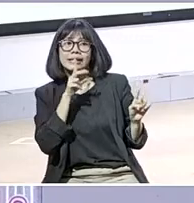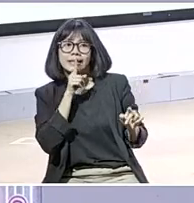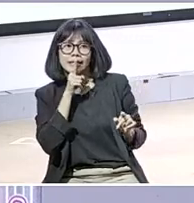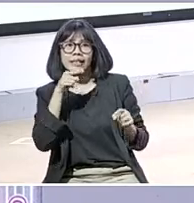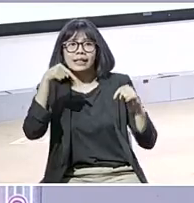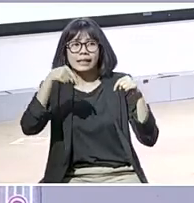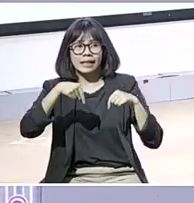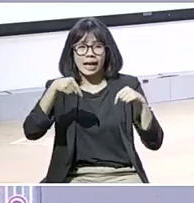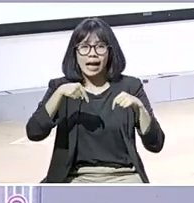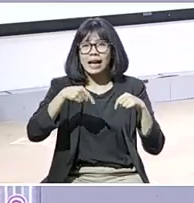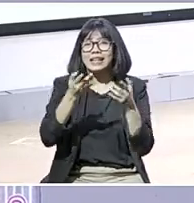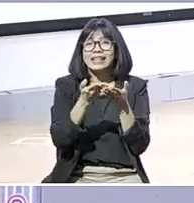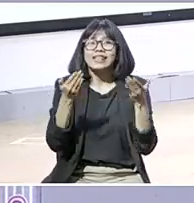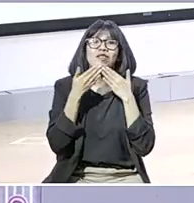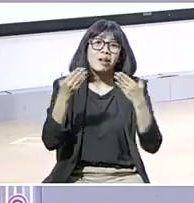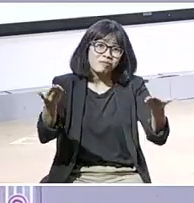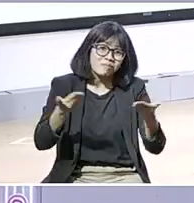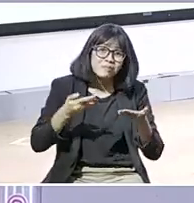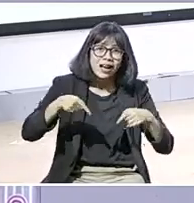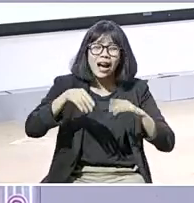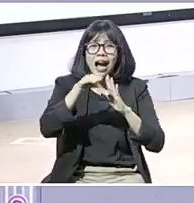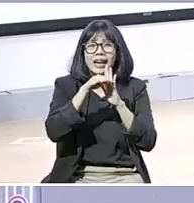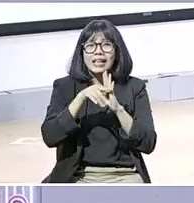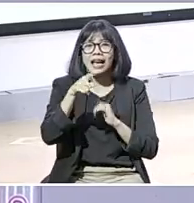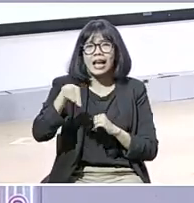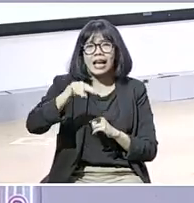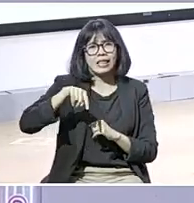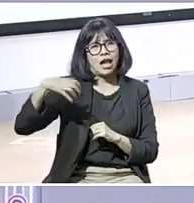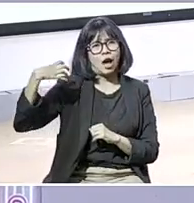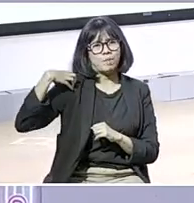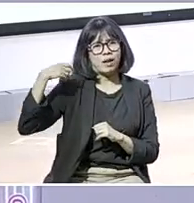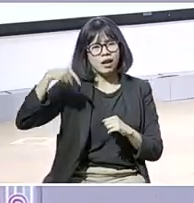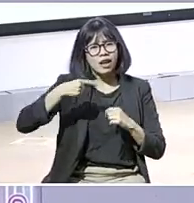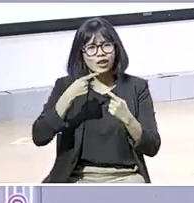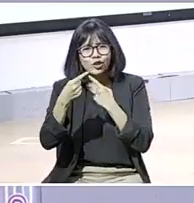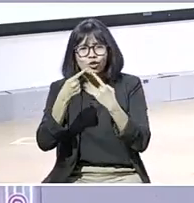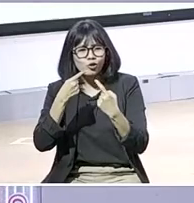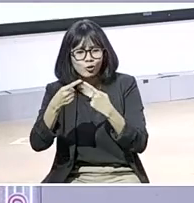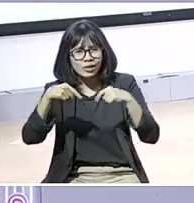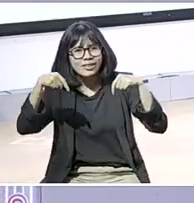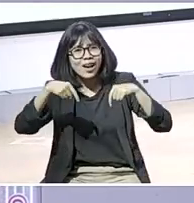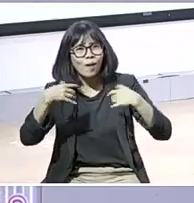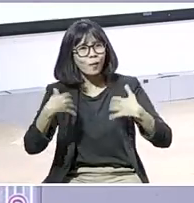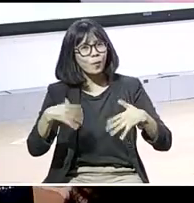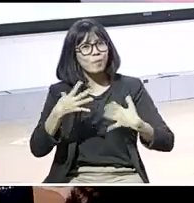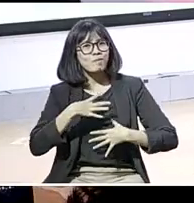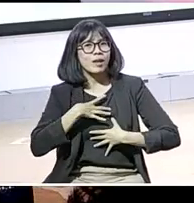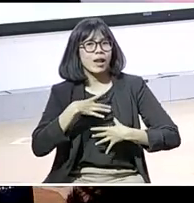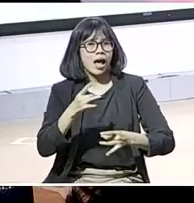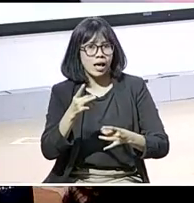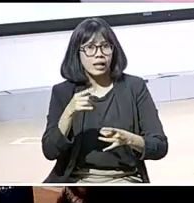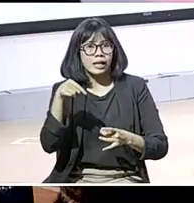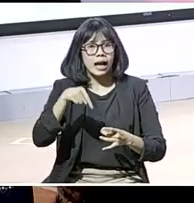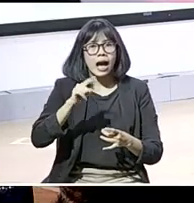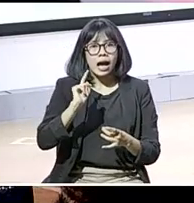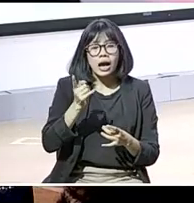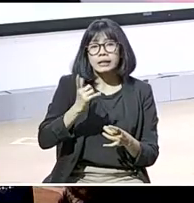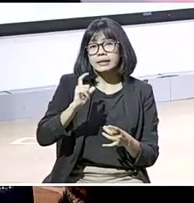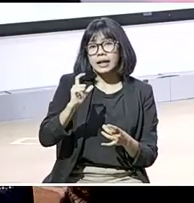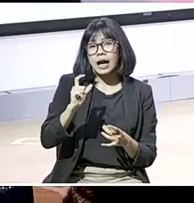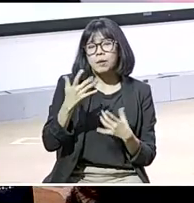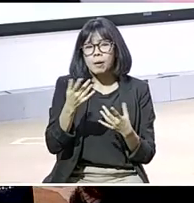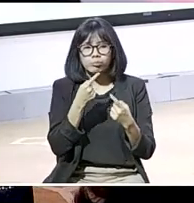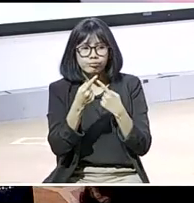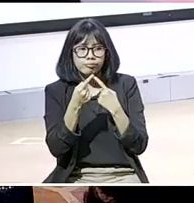at America. And today we have an interesting discussion. And not every day we get the chance to actually meet and